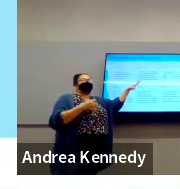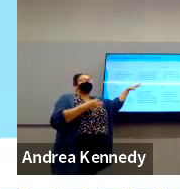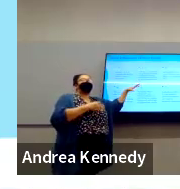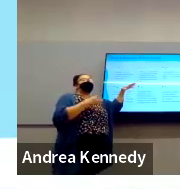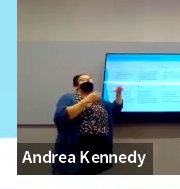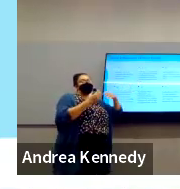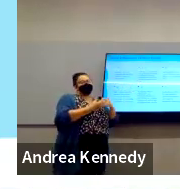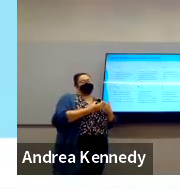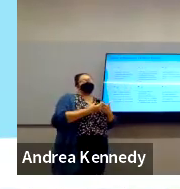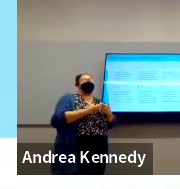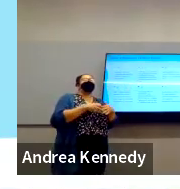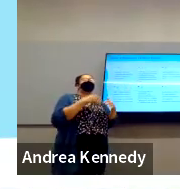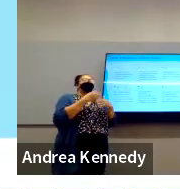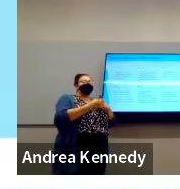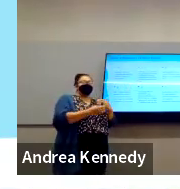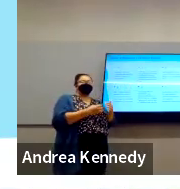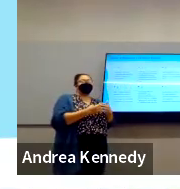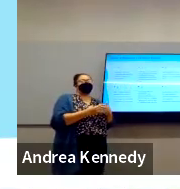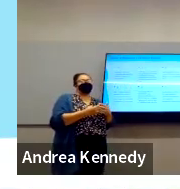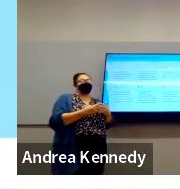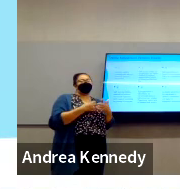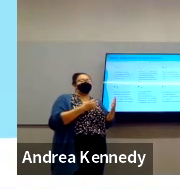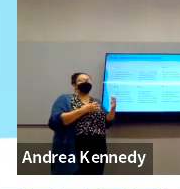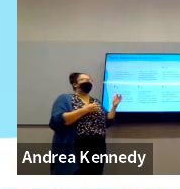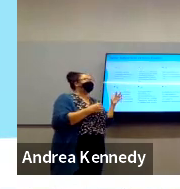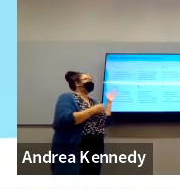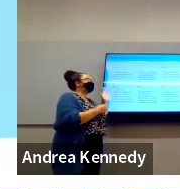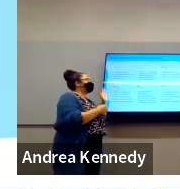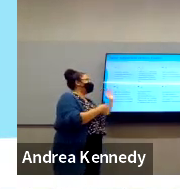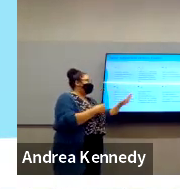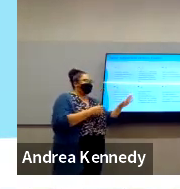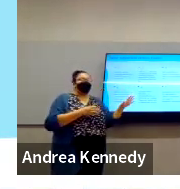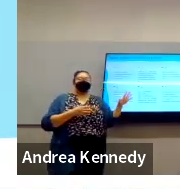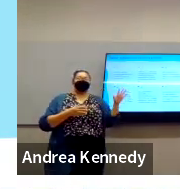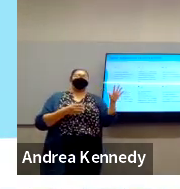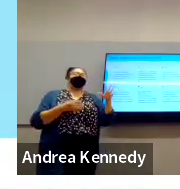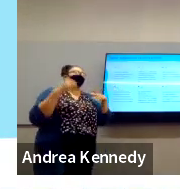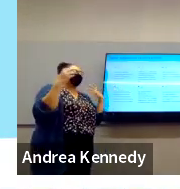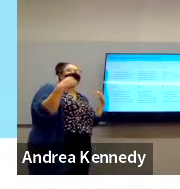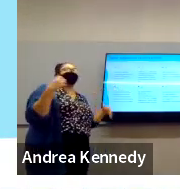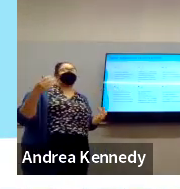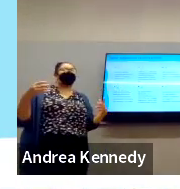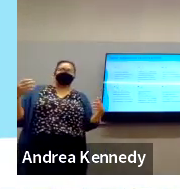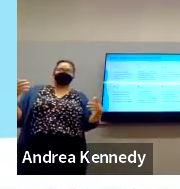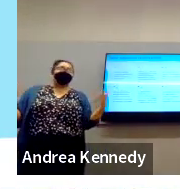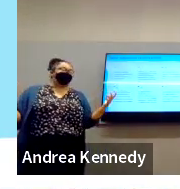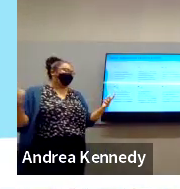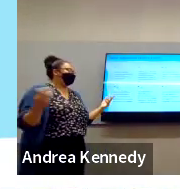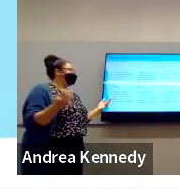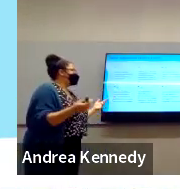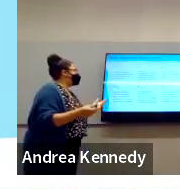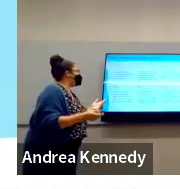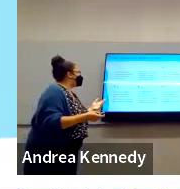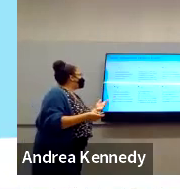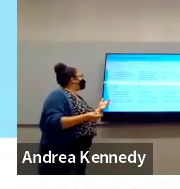moments here where things will be served to tenants and tenants have a chance to respond, but I'll just go through it just so you can sort of know what's